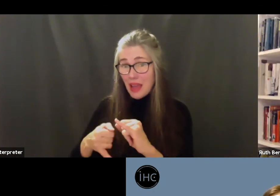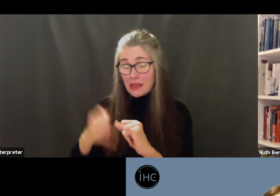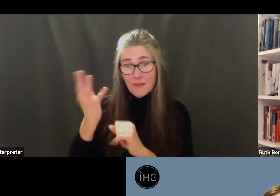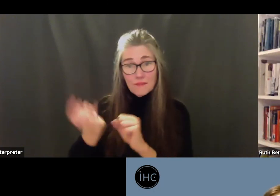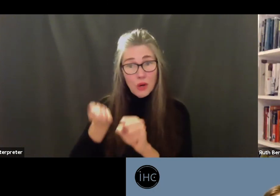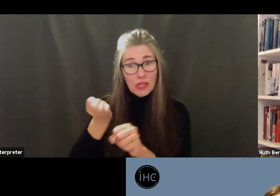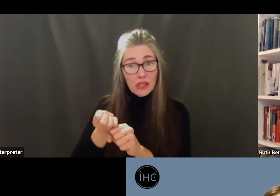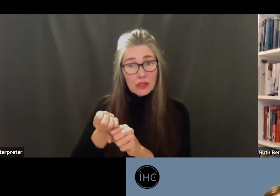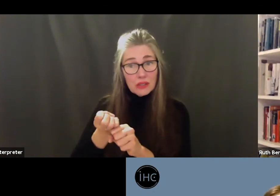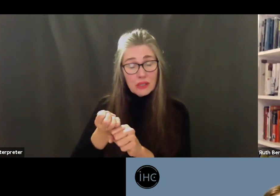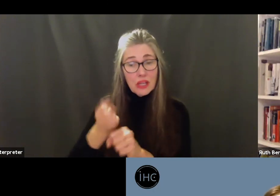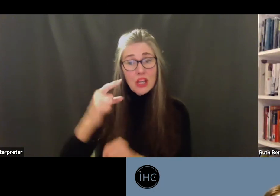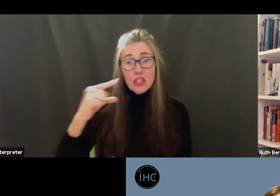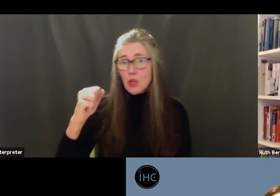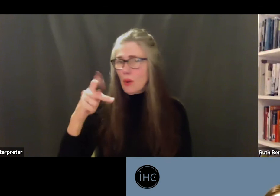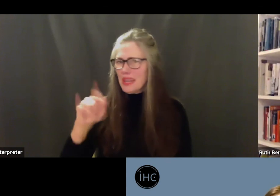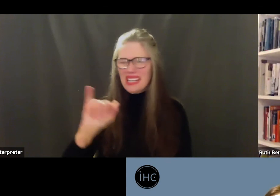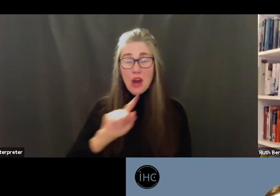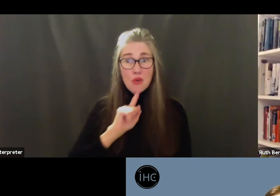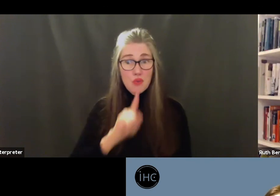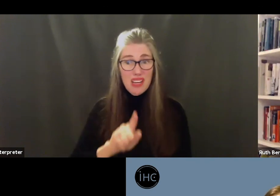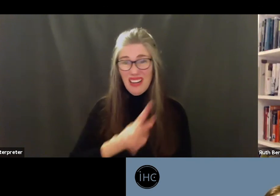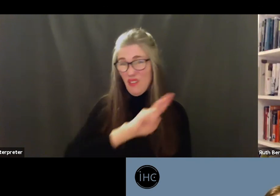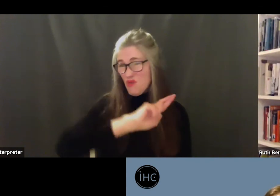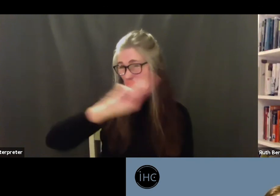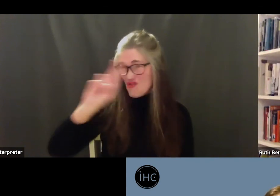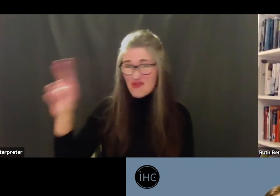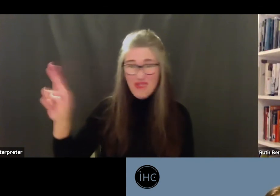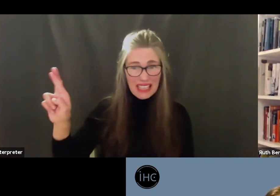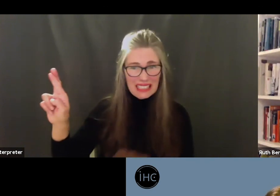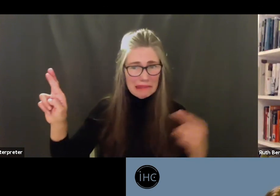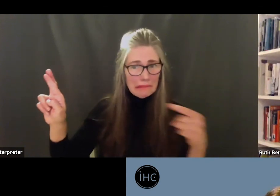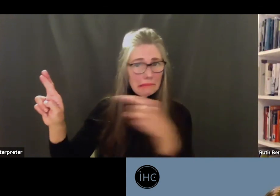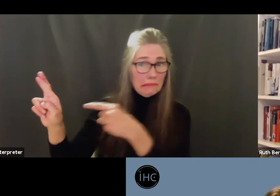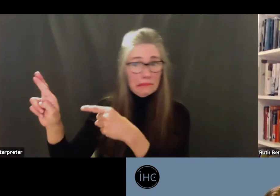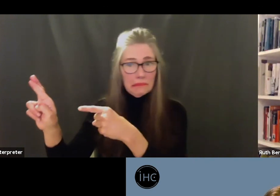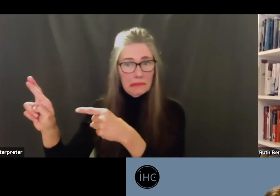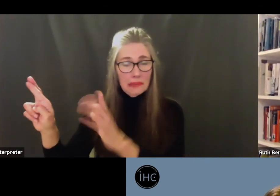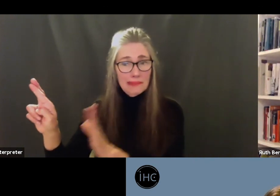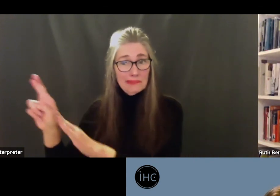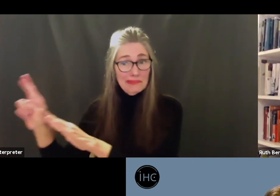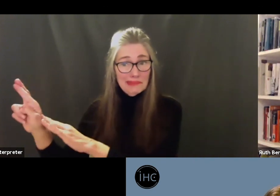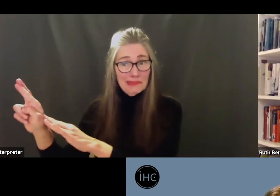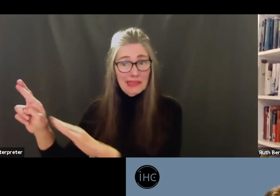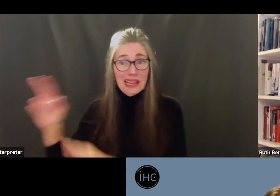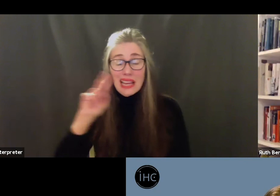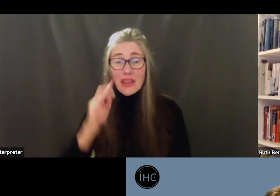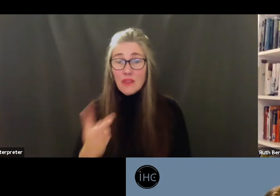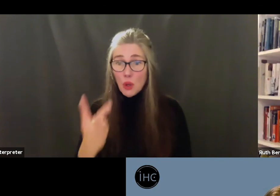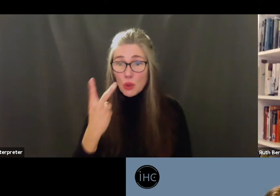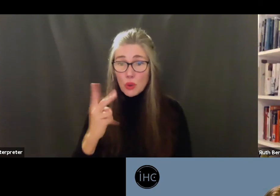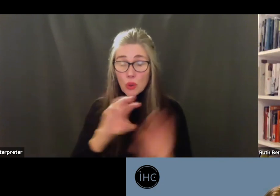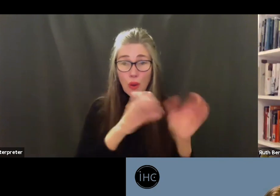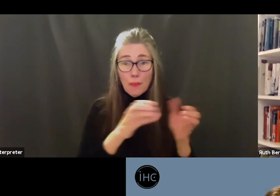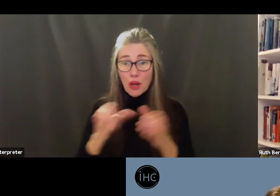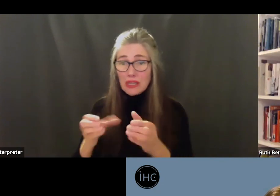the GOP is now a far-right party. So the big problem for us is if you only have two parties, because a lot of